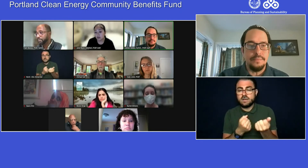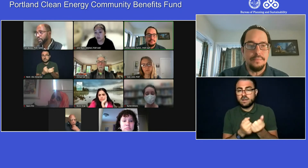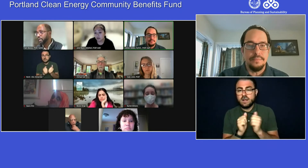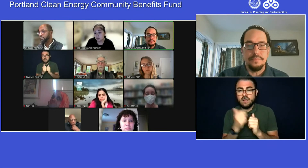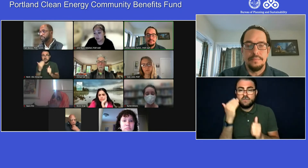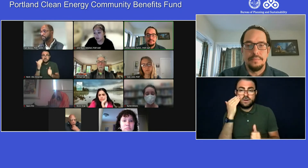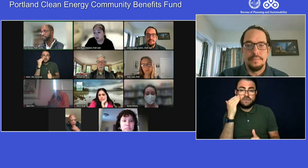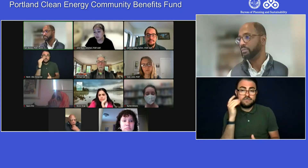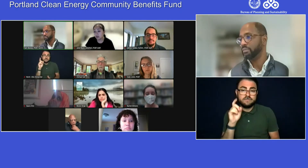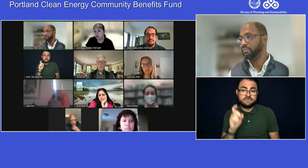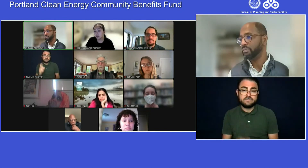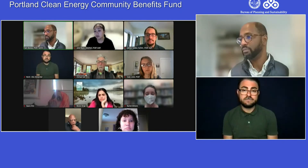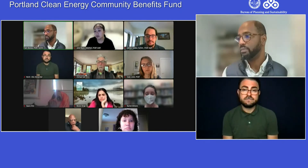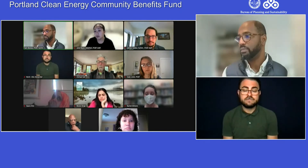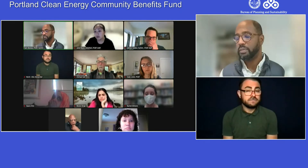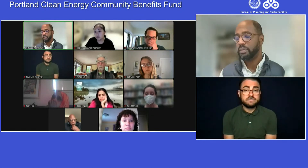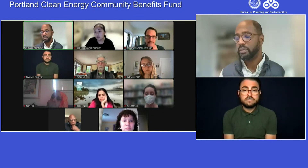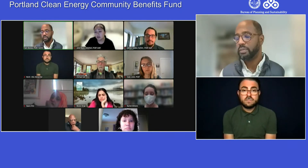Yeah.